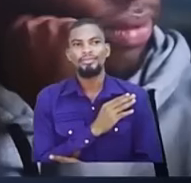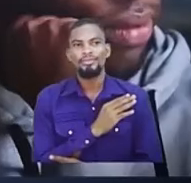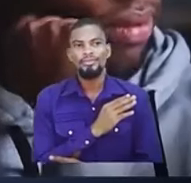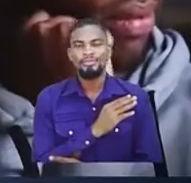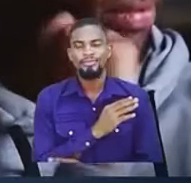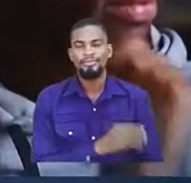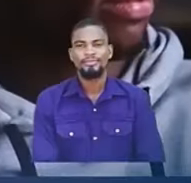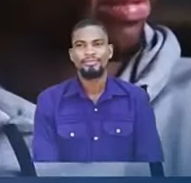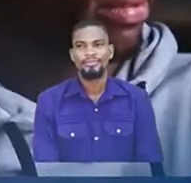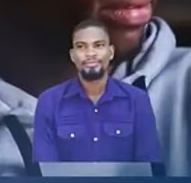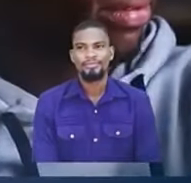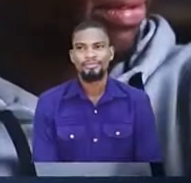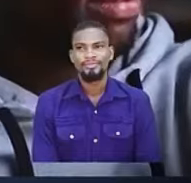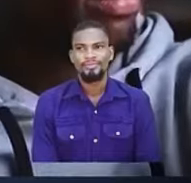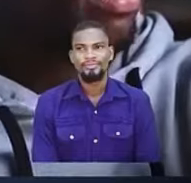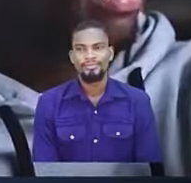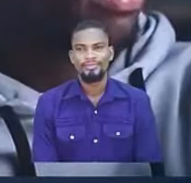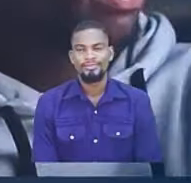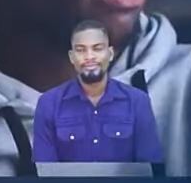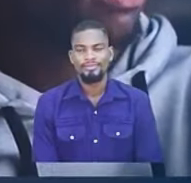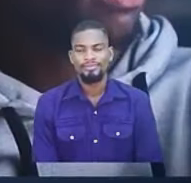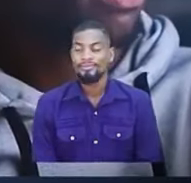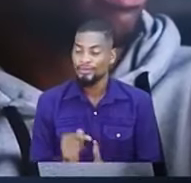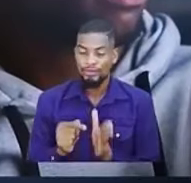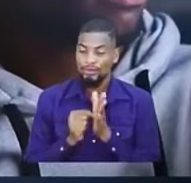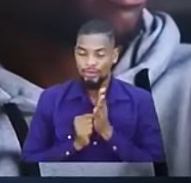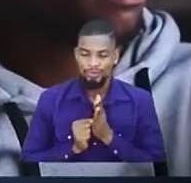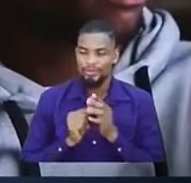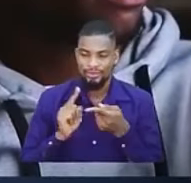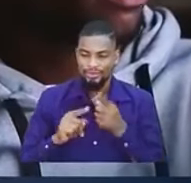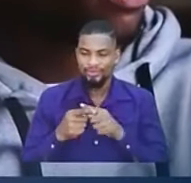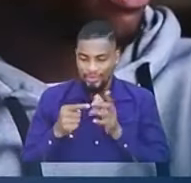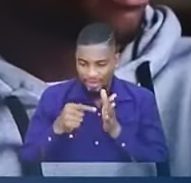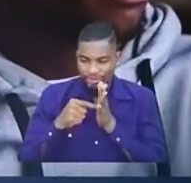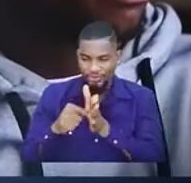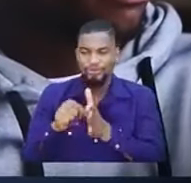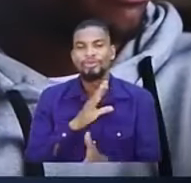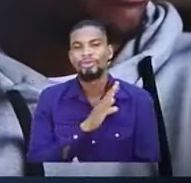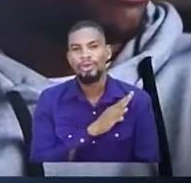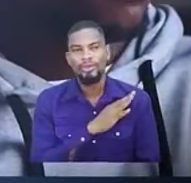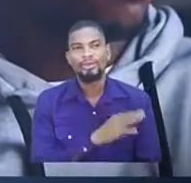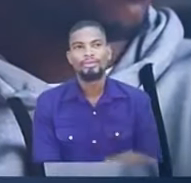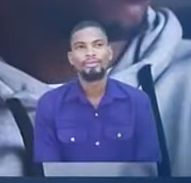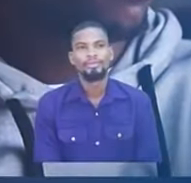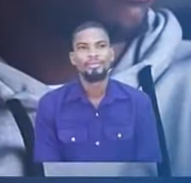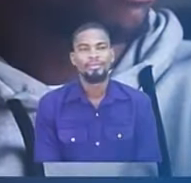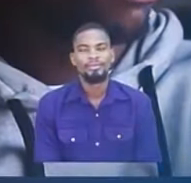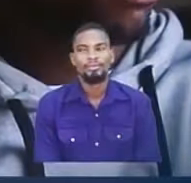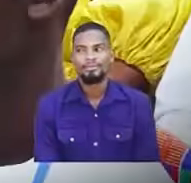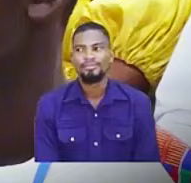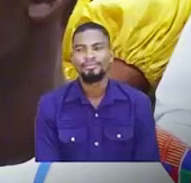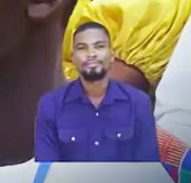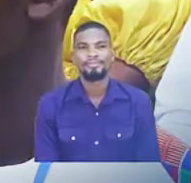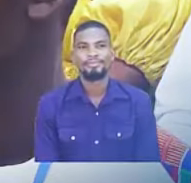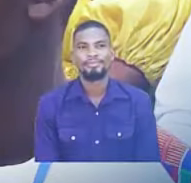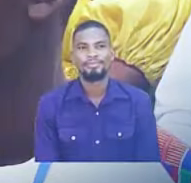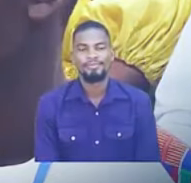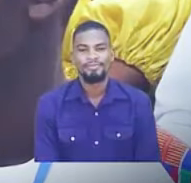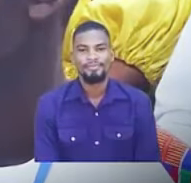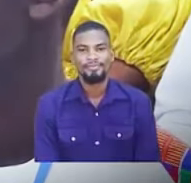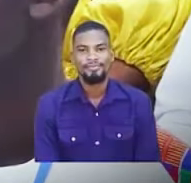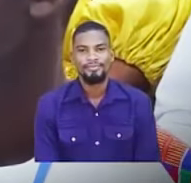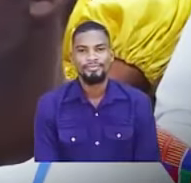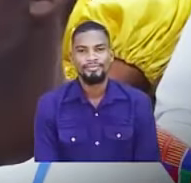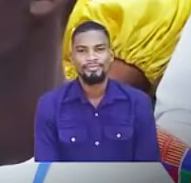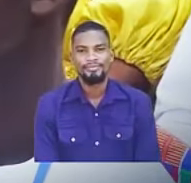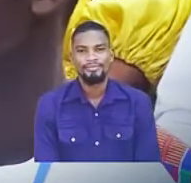become. You show me your friend, and I'll show you who you are or what you soon become. There